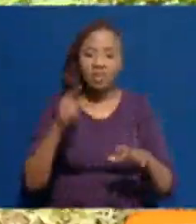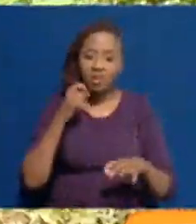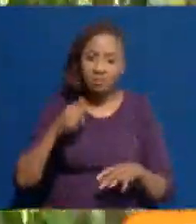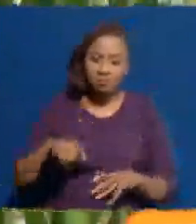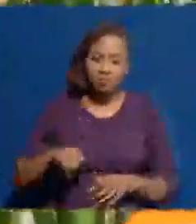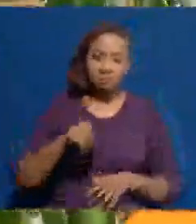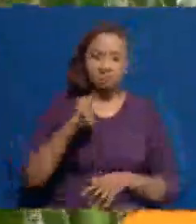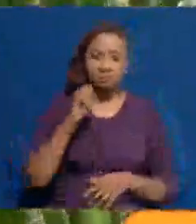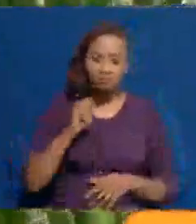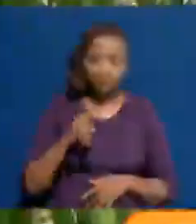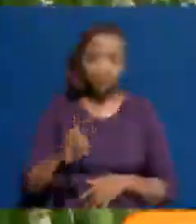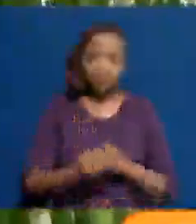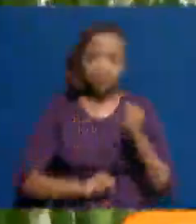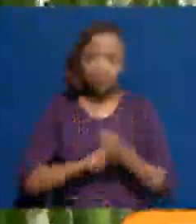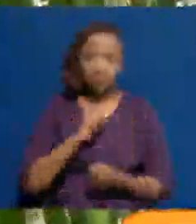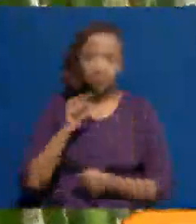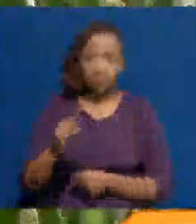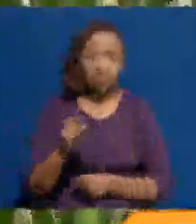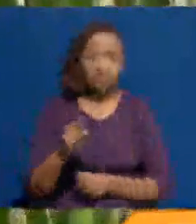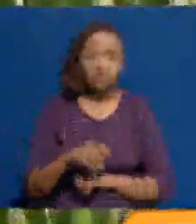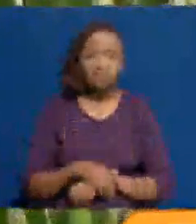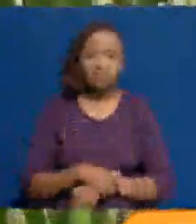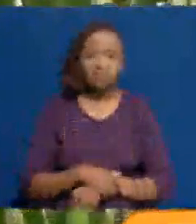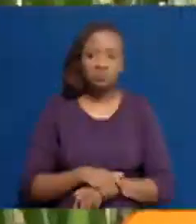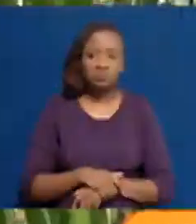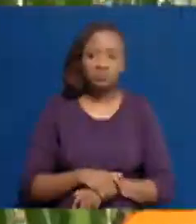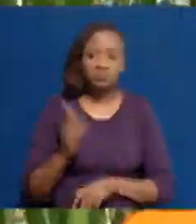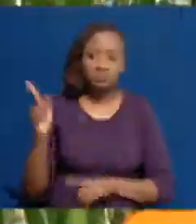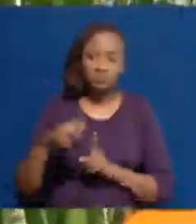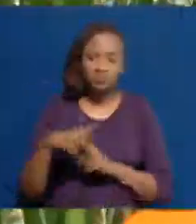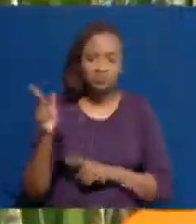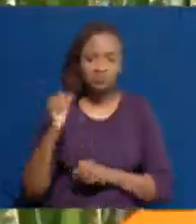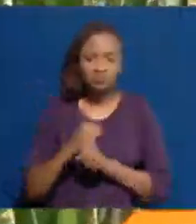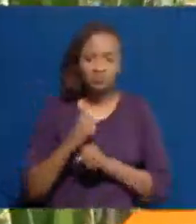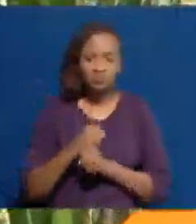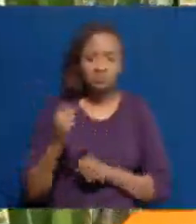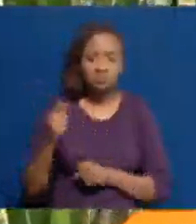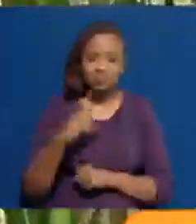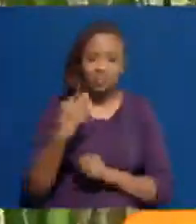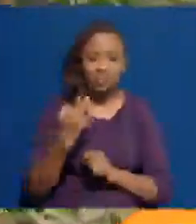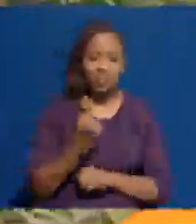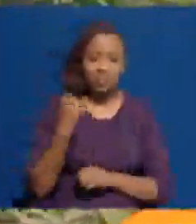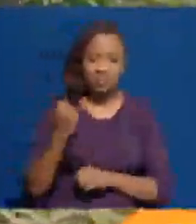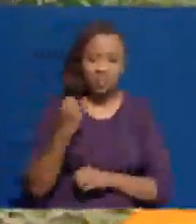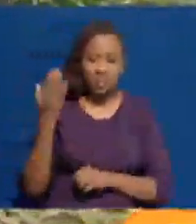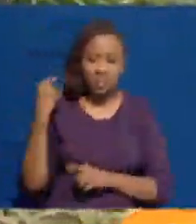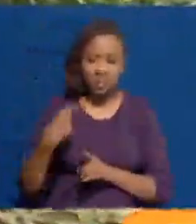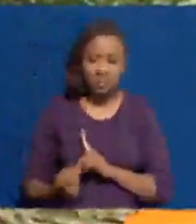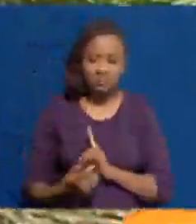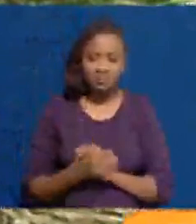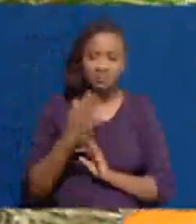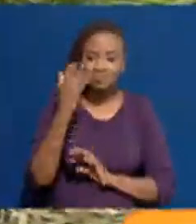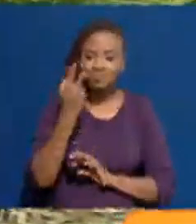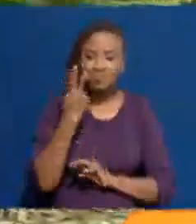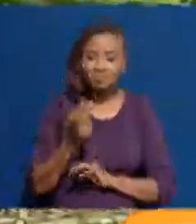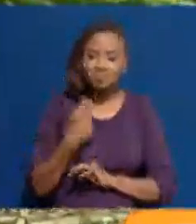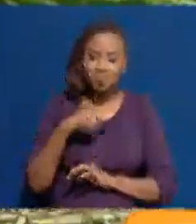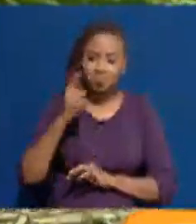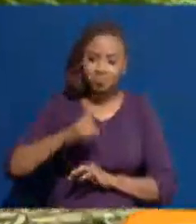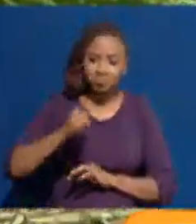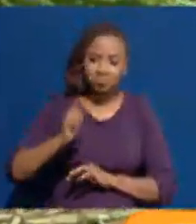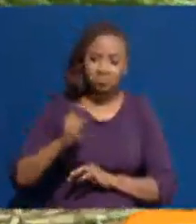and promoting the Juncao grass. He began the venture in May last year, having been motivated by the need to end